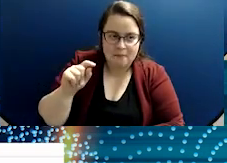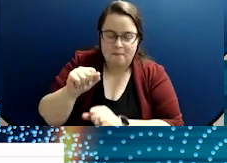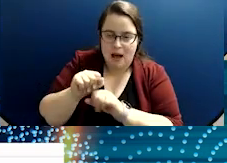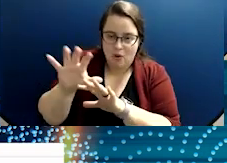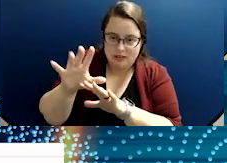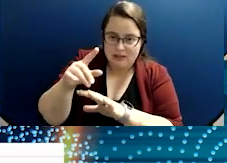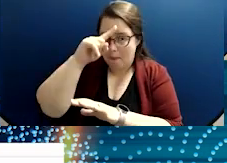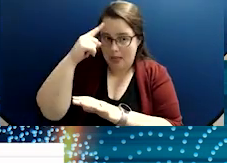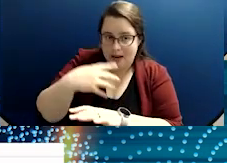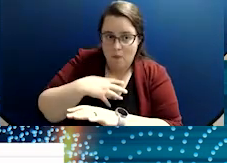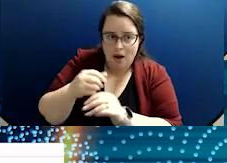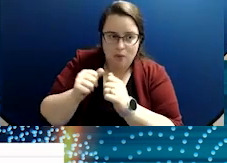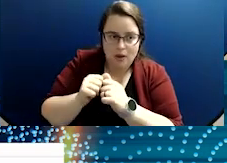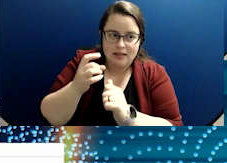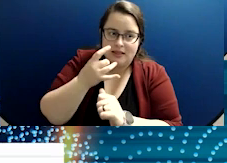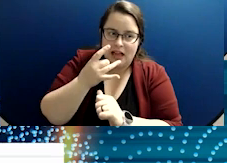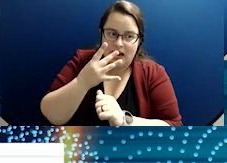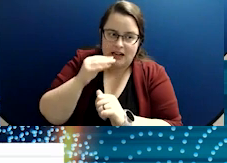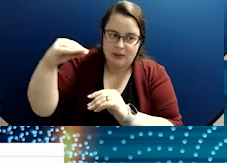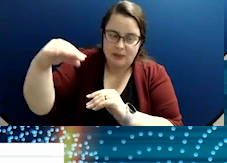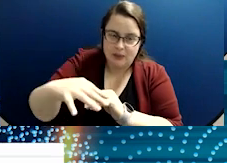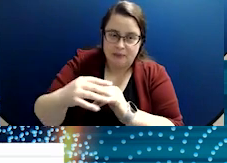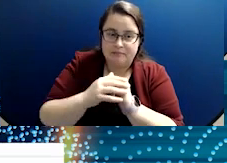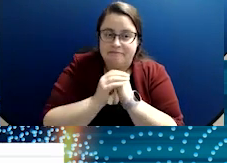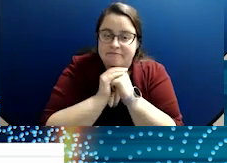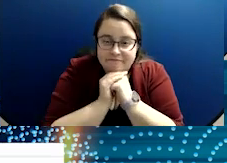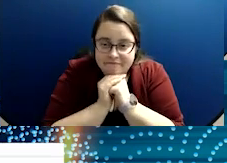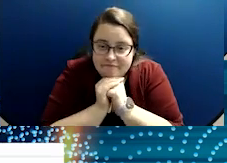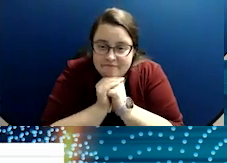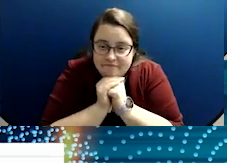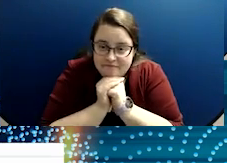and white and has a wide angle. And this is what it came up with.